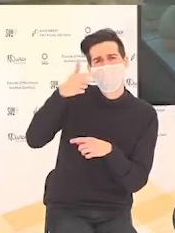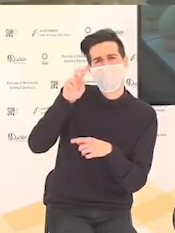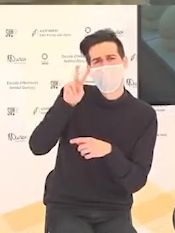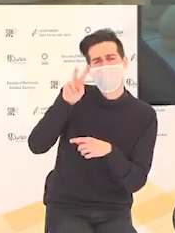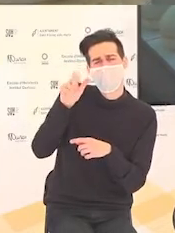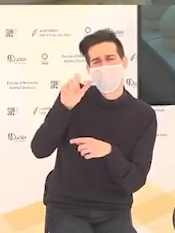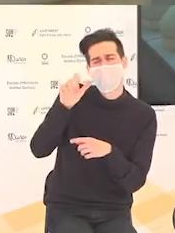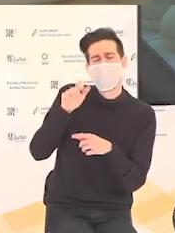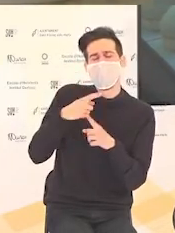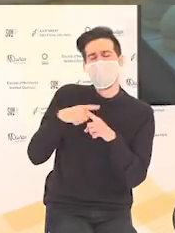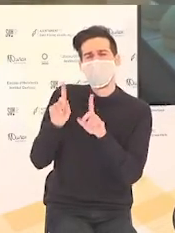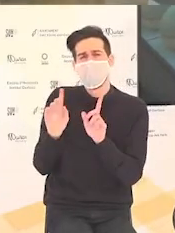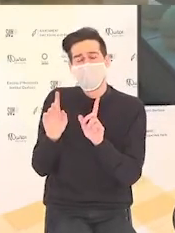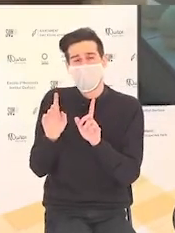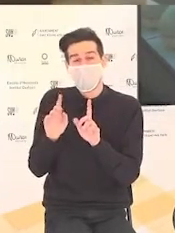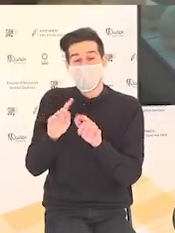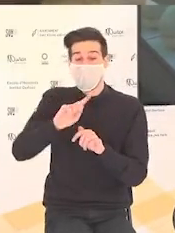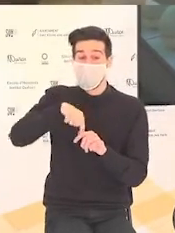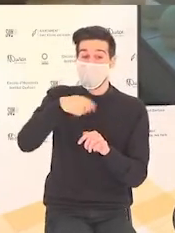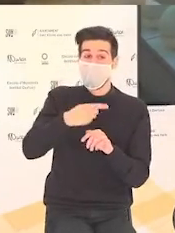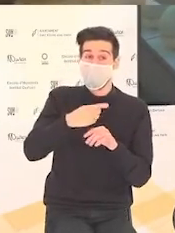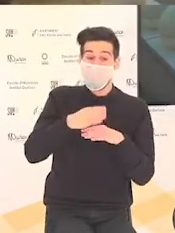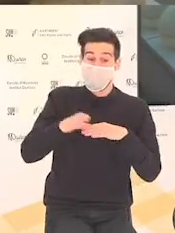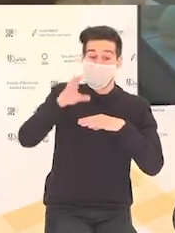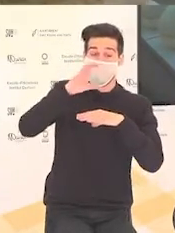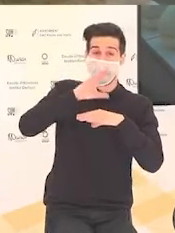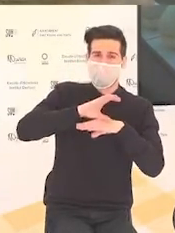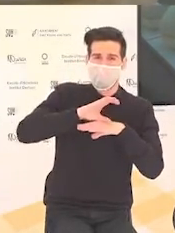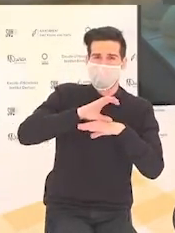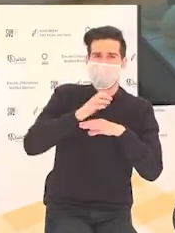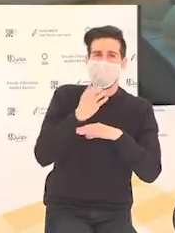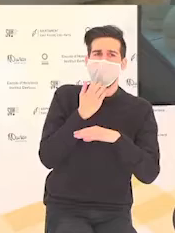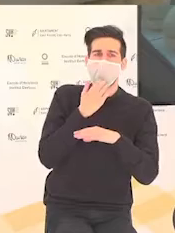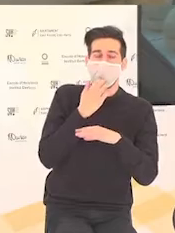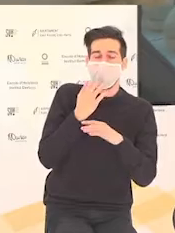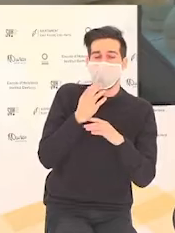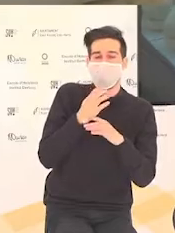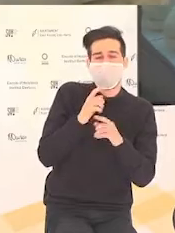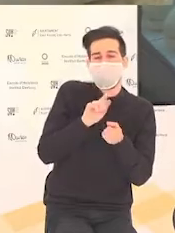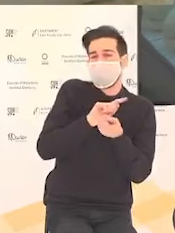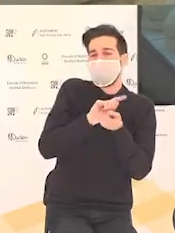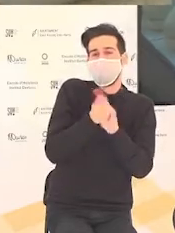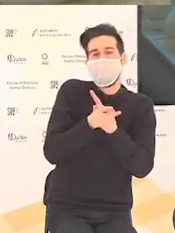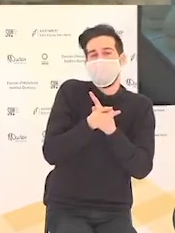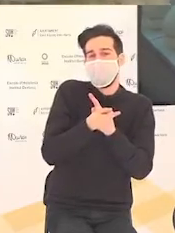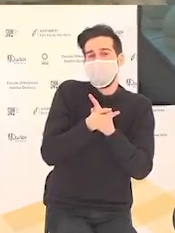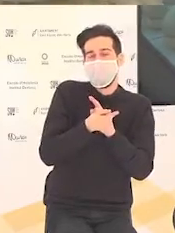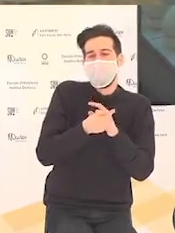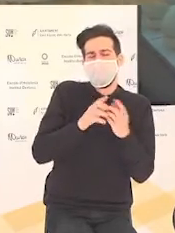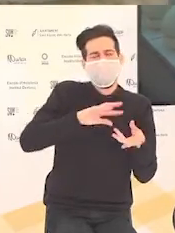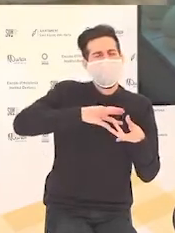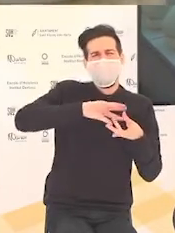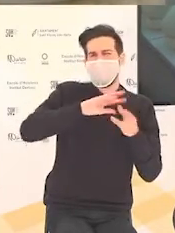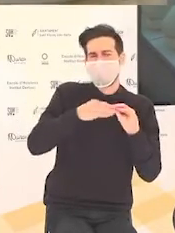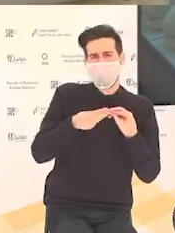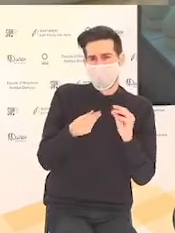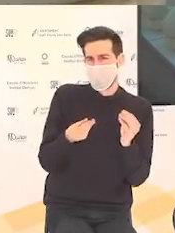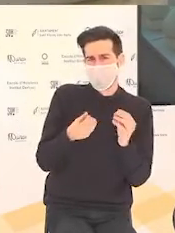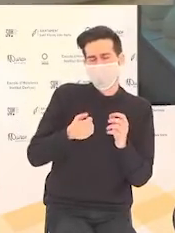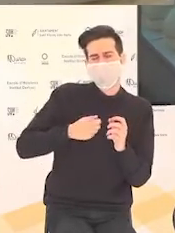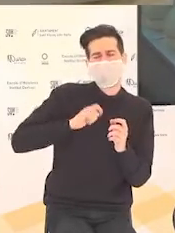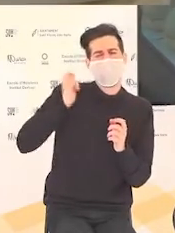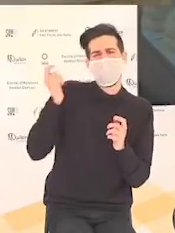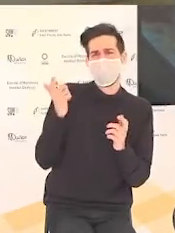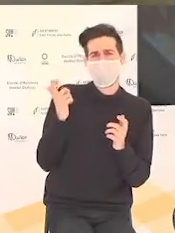random. Y luego la parte superior pues es random, es aleatoria. To have a balance between the two. Conseguir